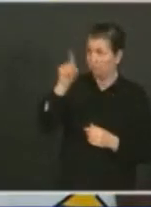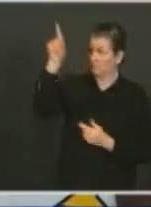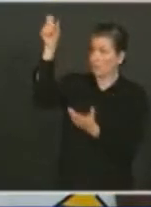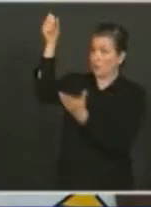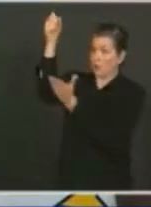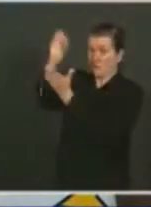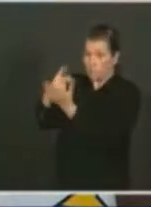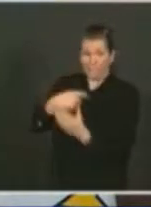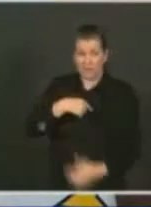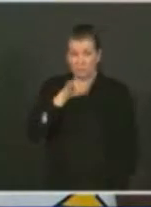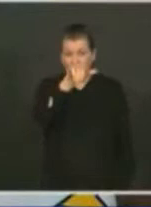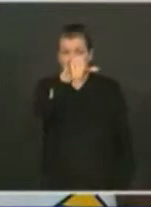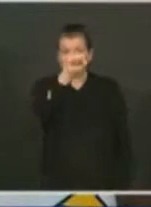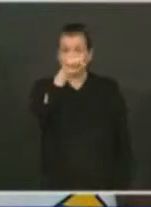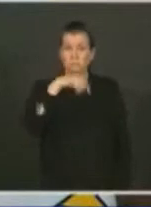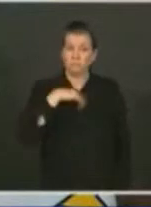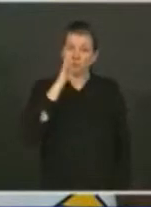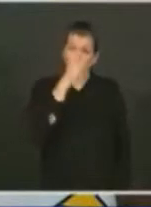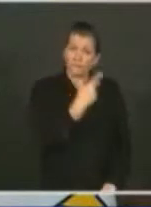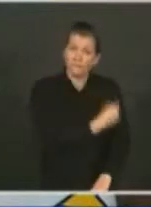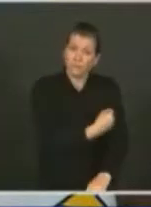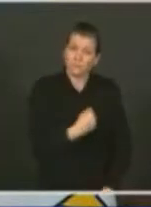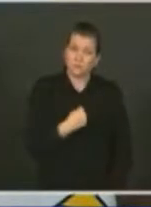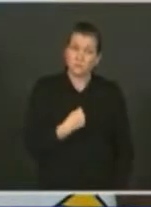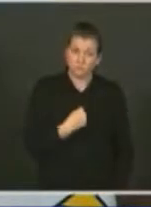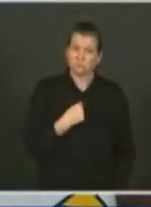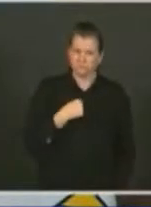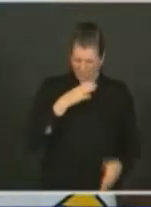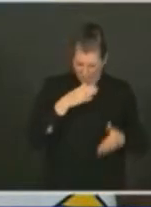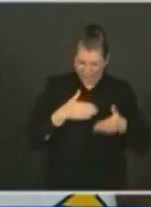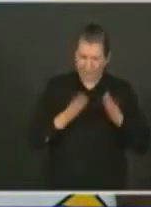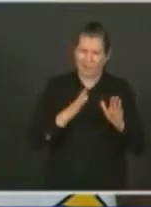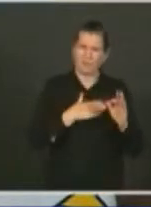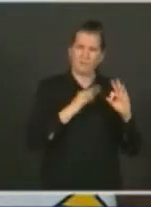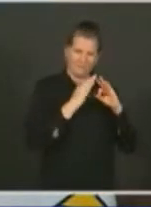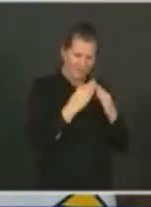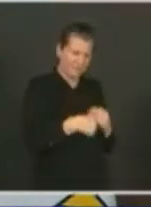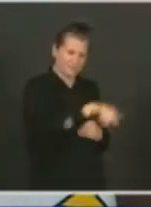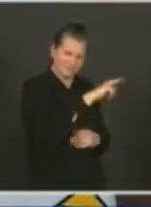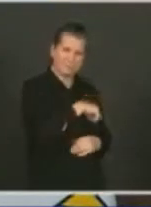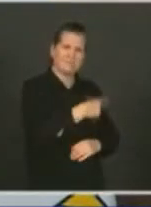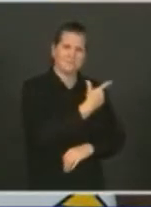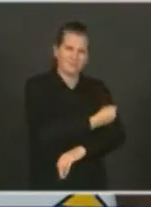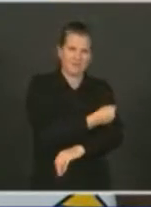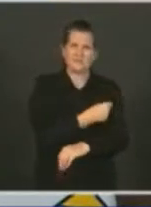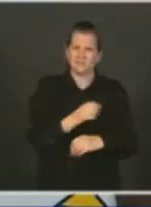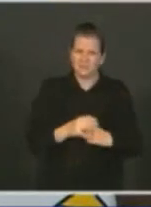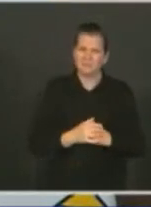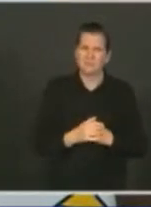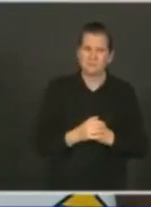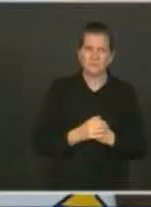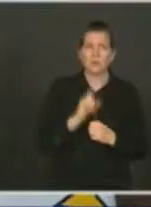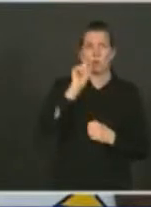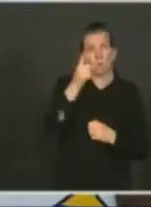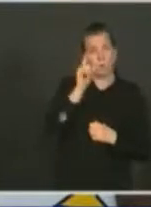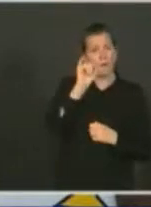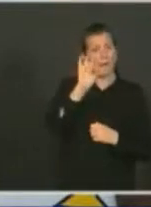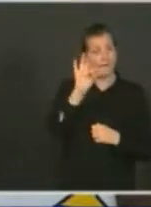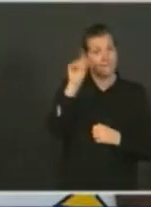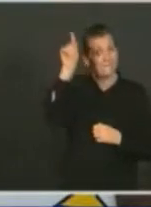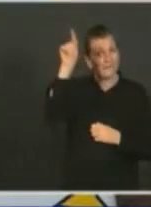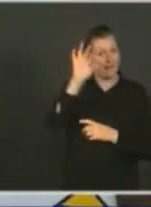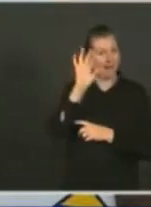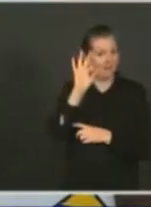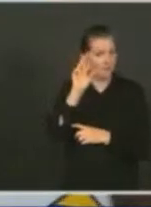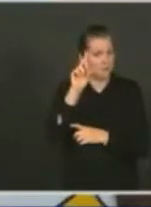proper channels, approved by the FDA, data validated by the scientists. So I want to remind you that a